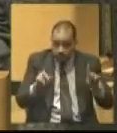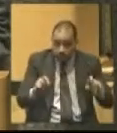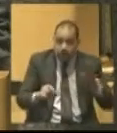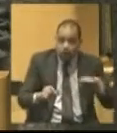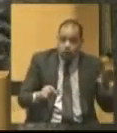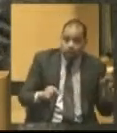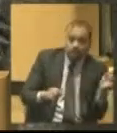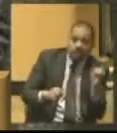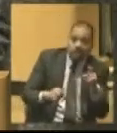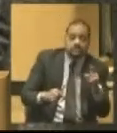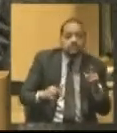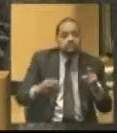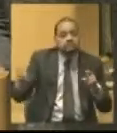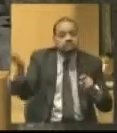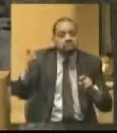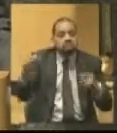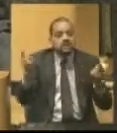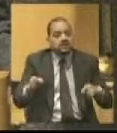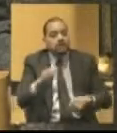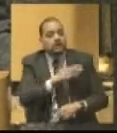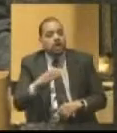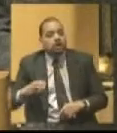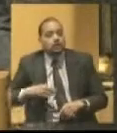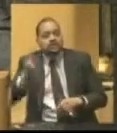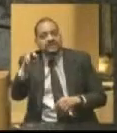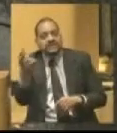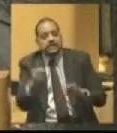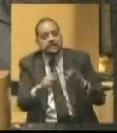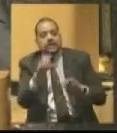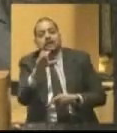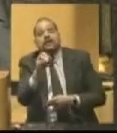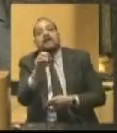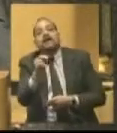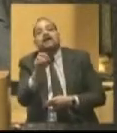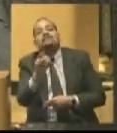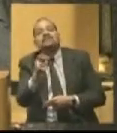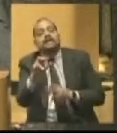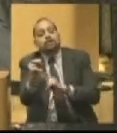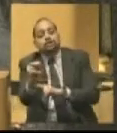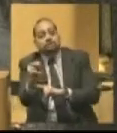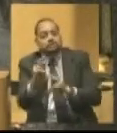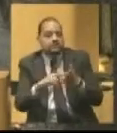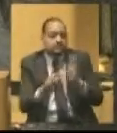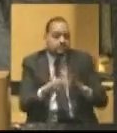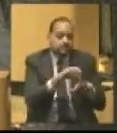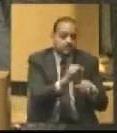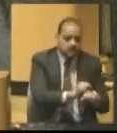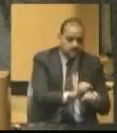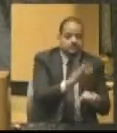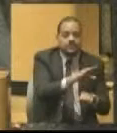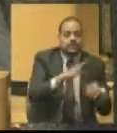Congress answered his question with a second Confiscation Act, which Lincoln signed into law on July 17,